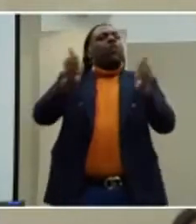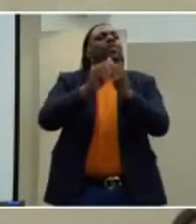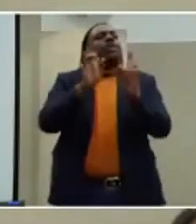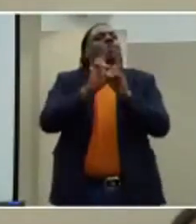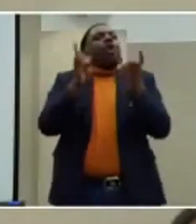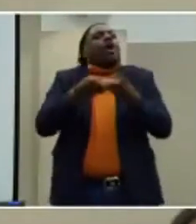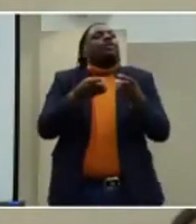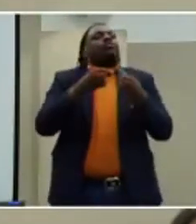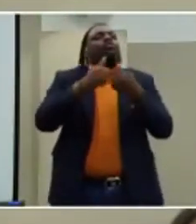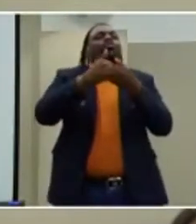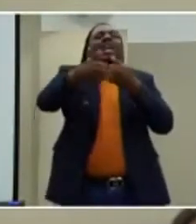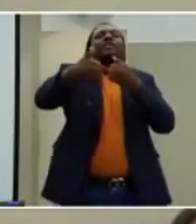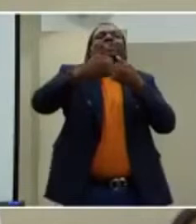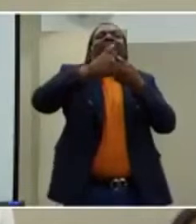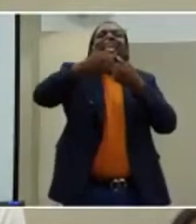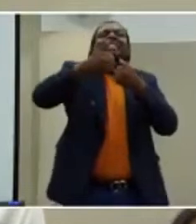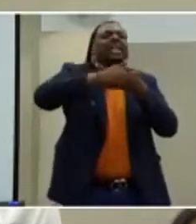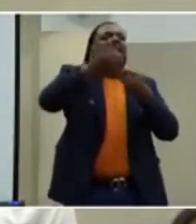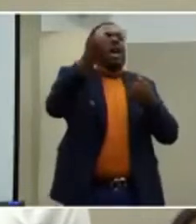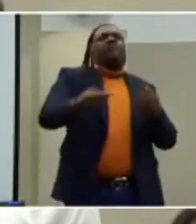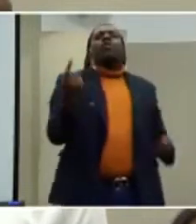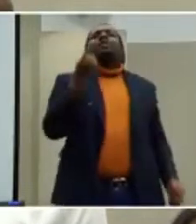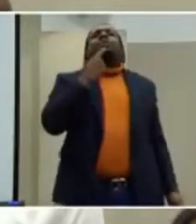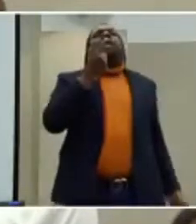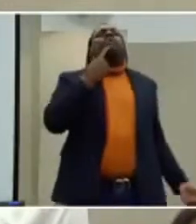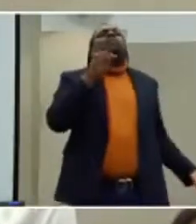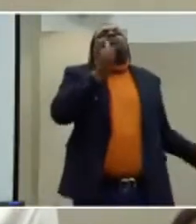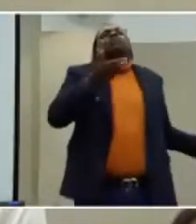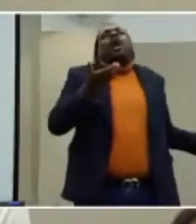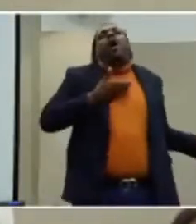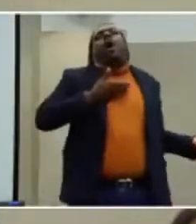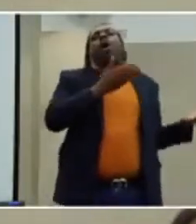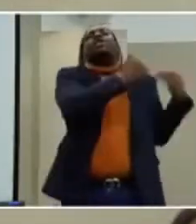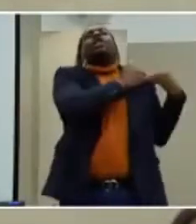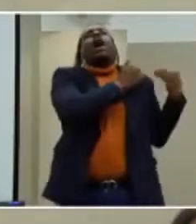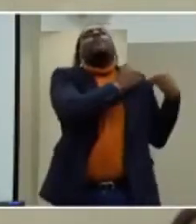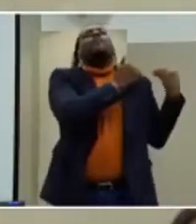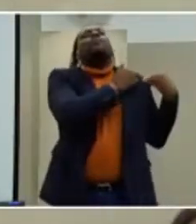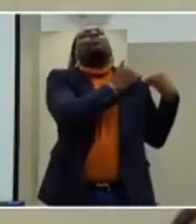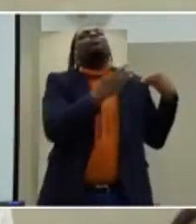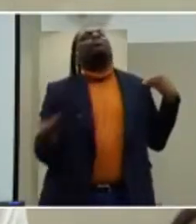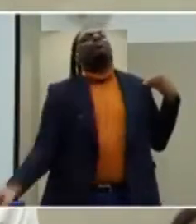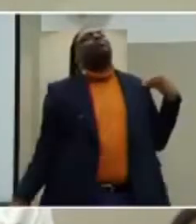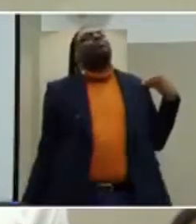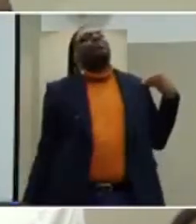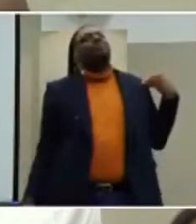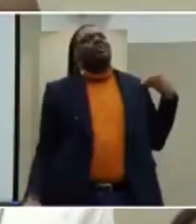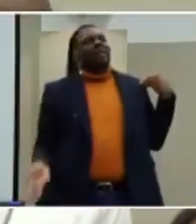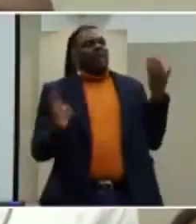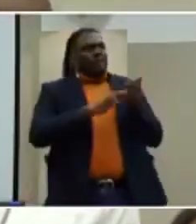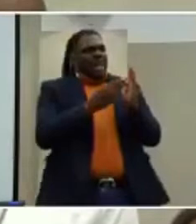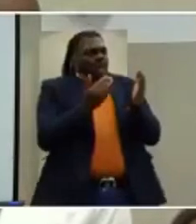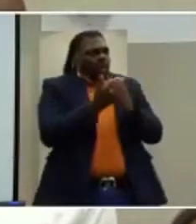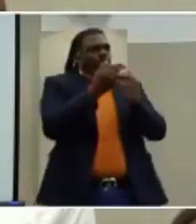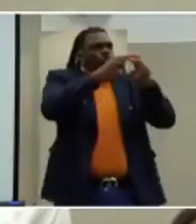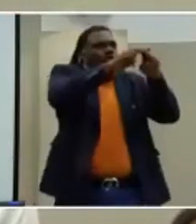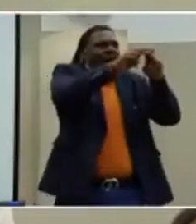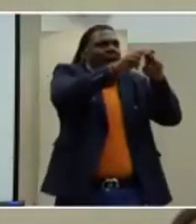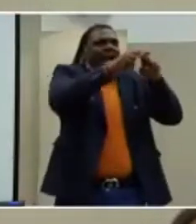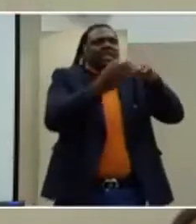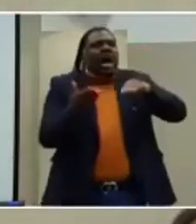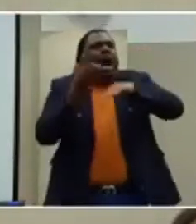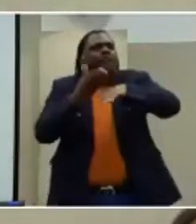of Transportation, and everybody says it's not our job, or we're putting on new trains, we've upgraded